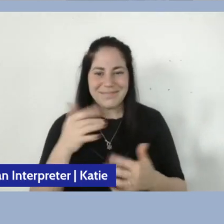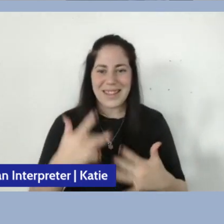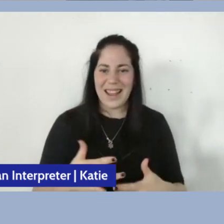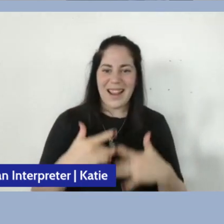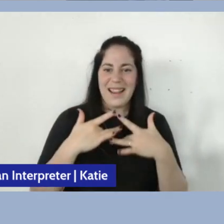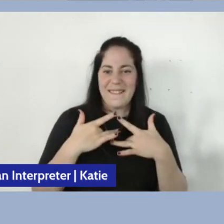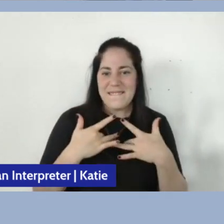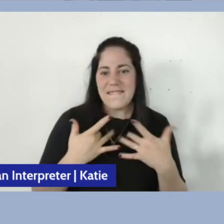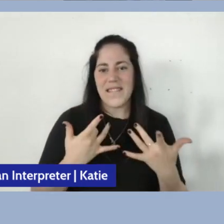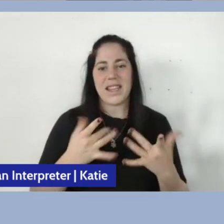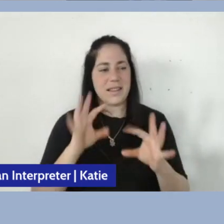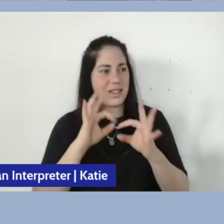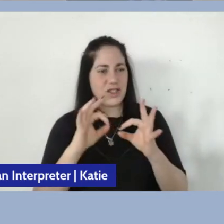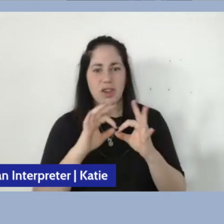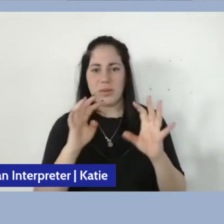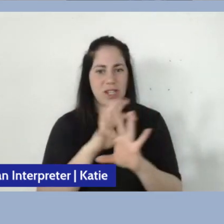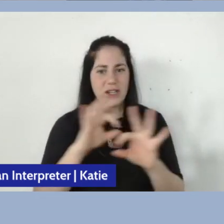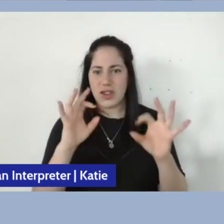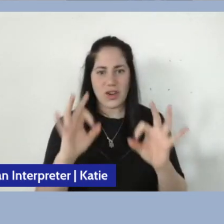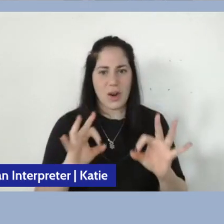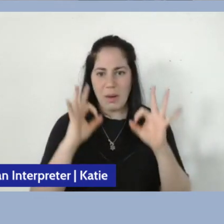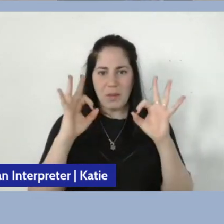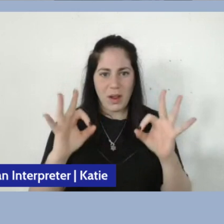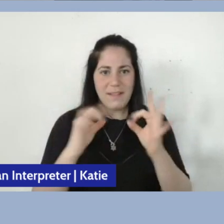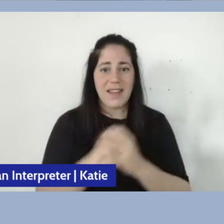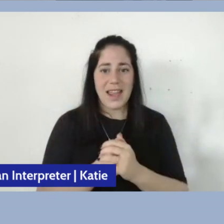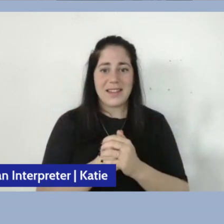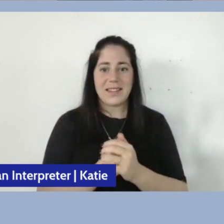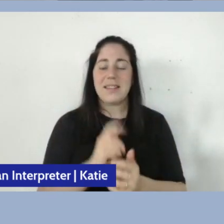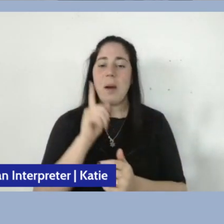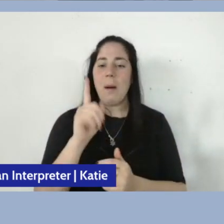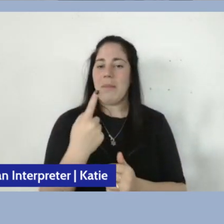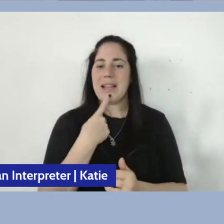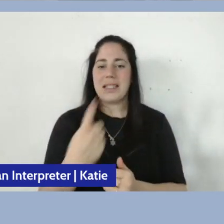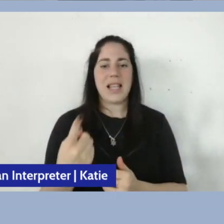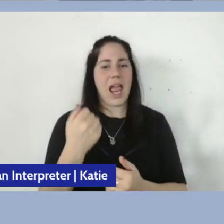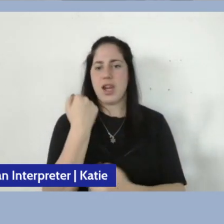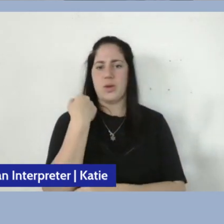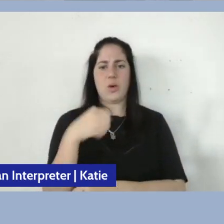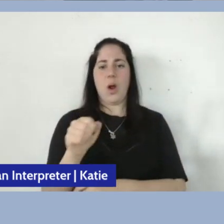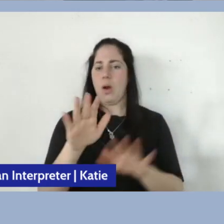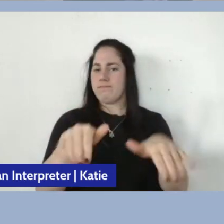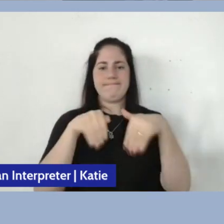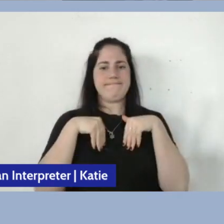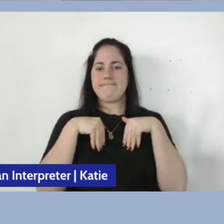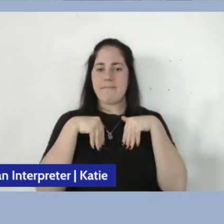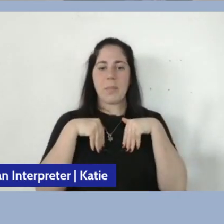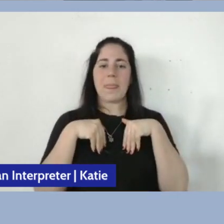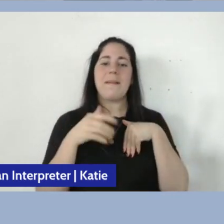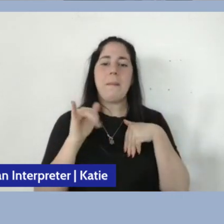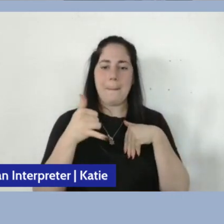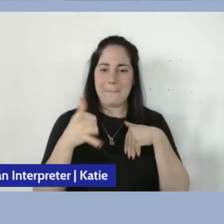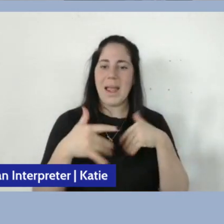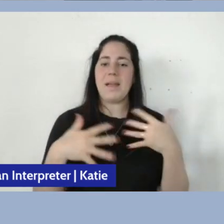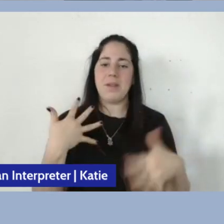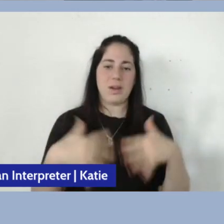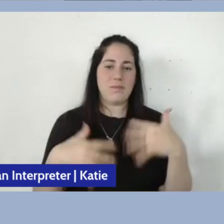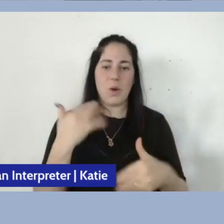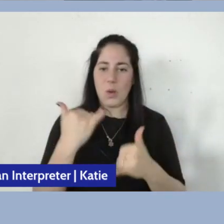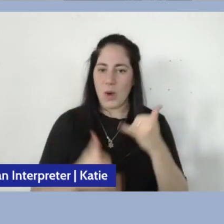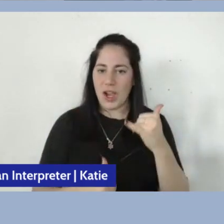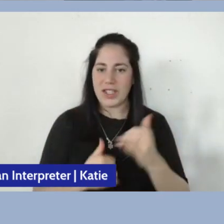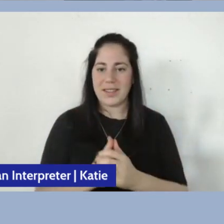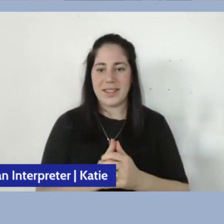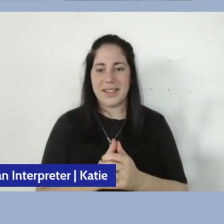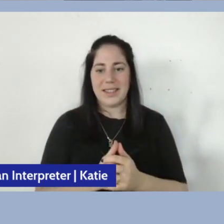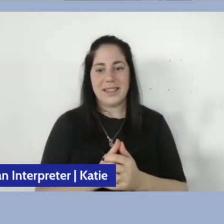decline, we could potentially do more harm than good. Thank you. I have lots of questions. I'm sorry I can't